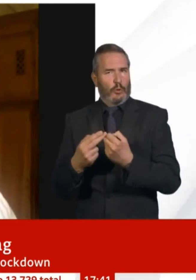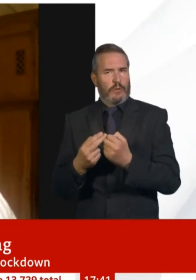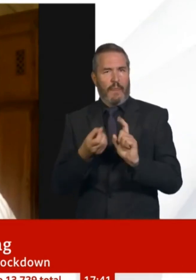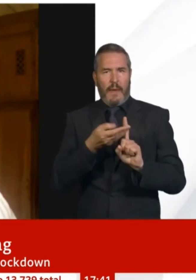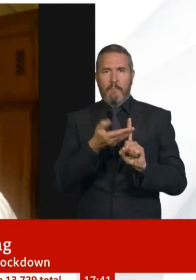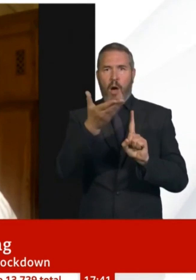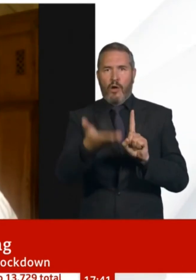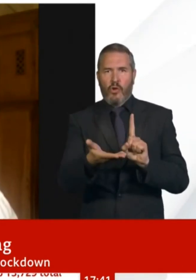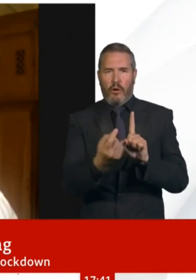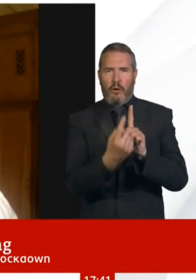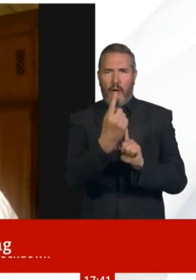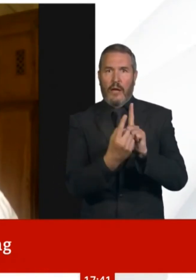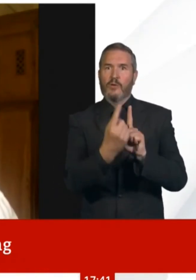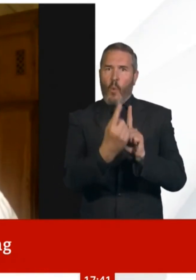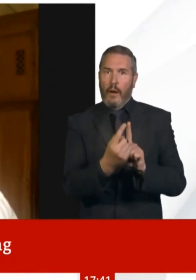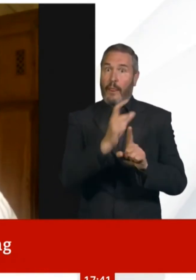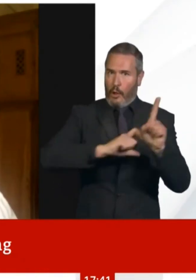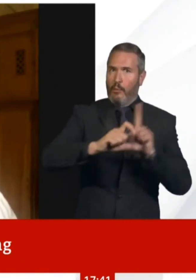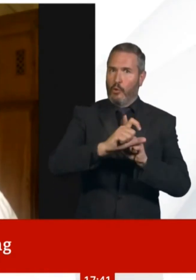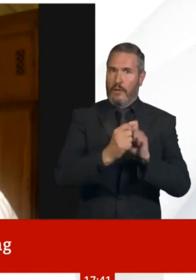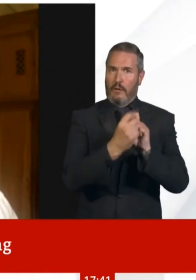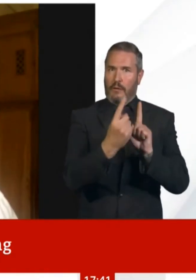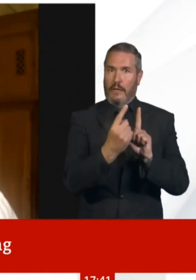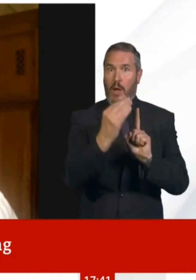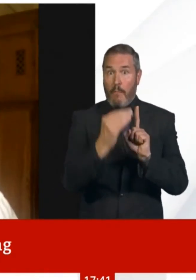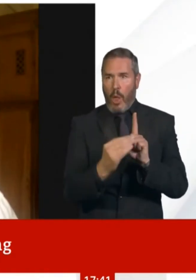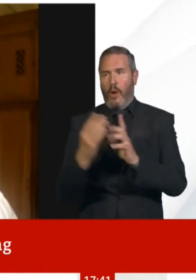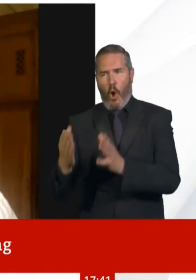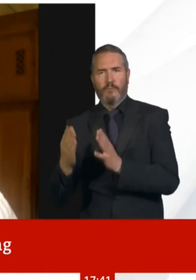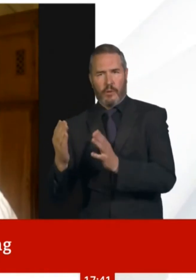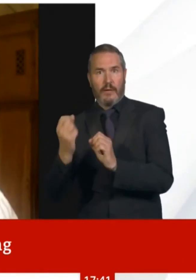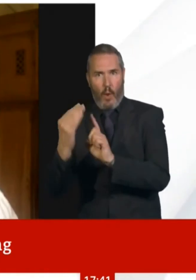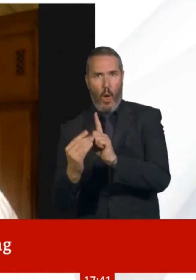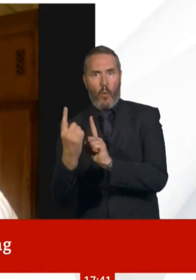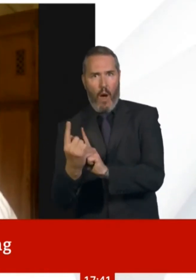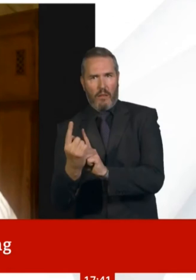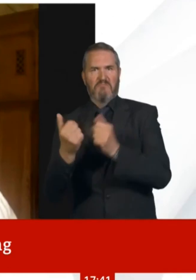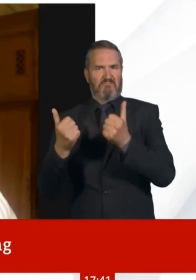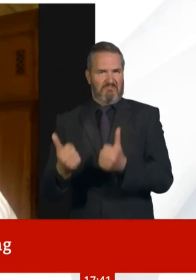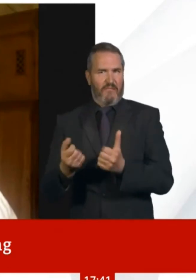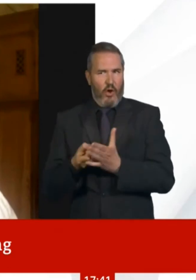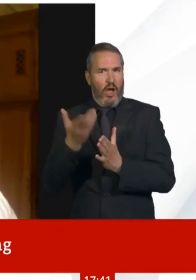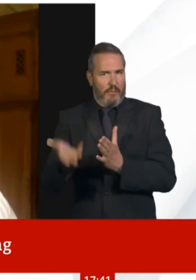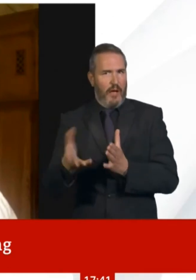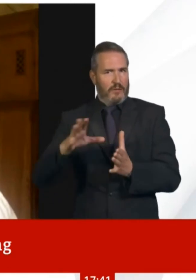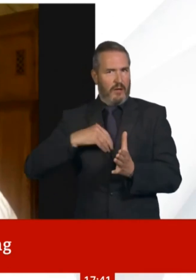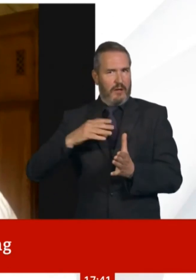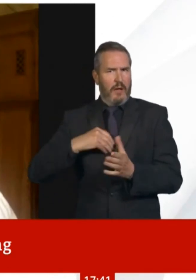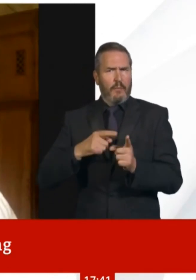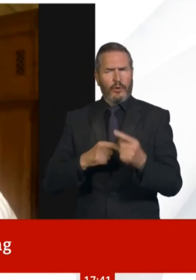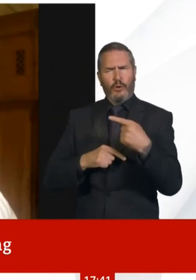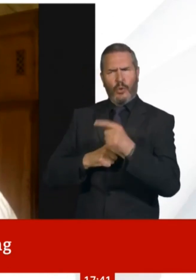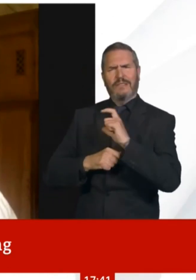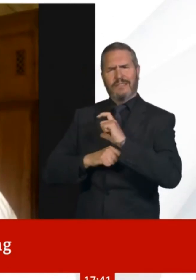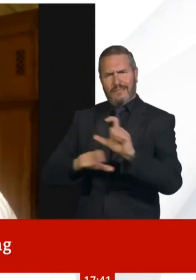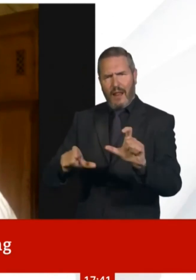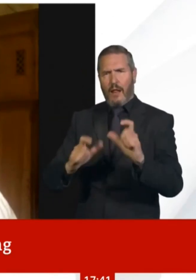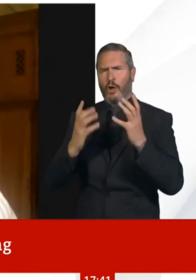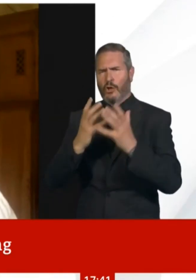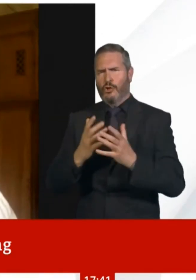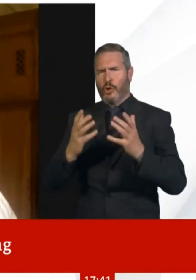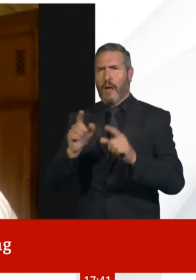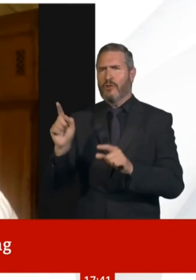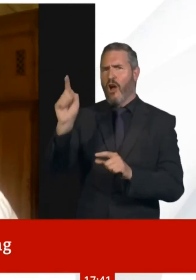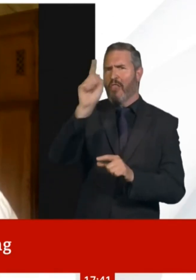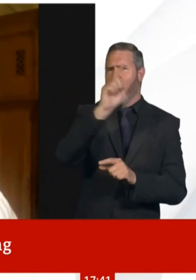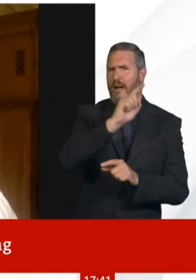the community and presumably well below 1 in hospital settings, but you still seemed concerned about other